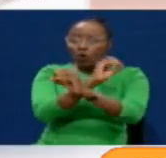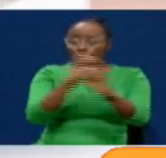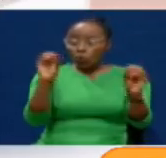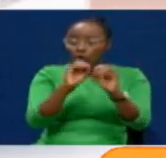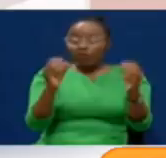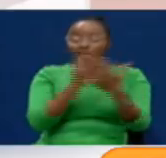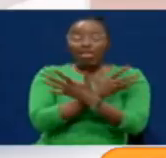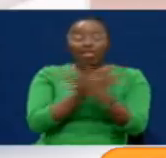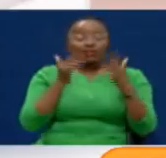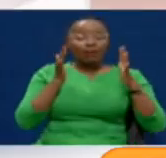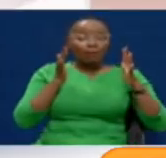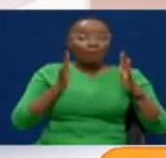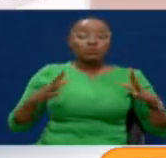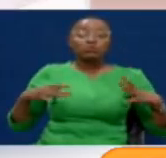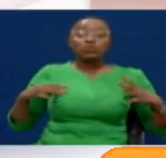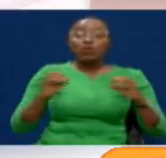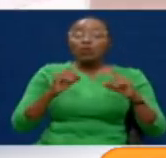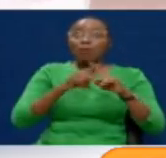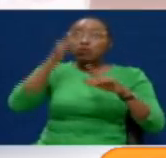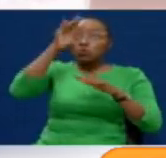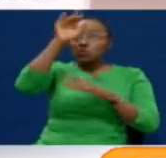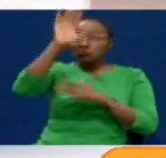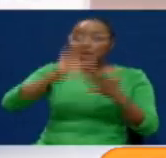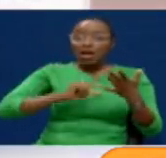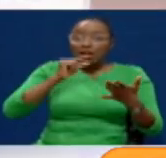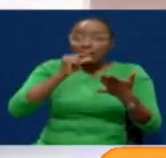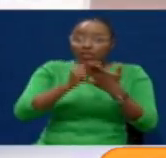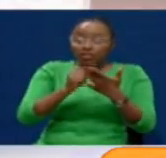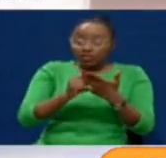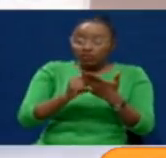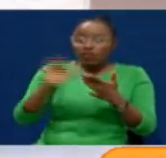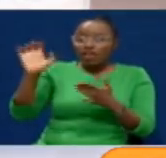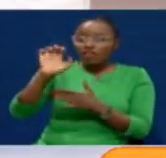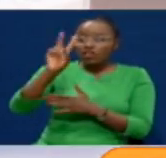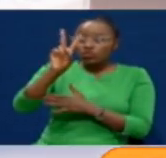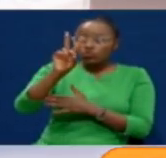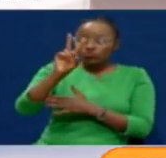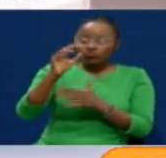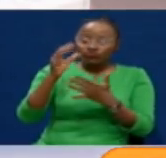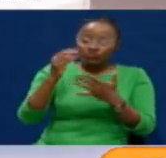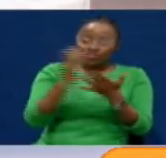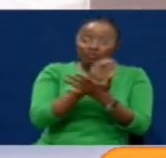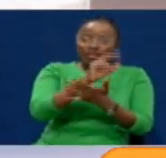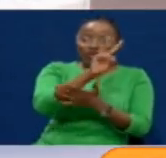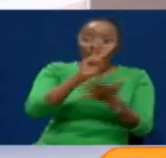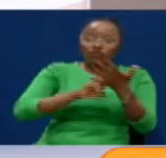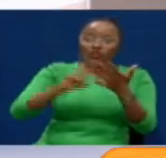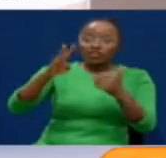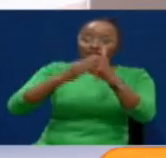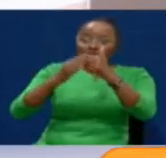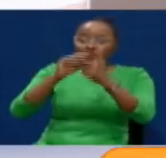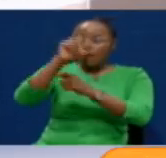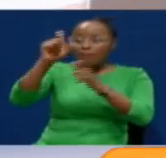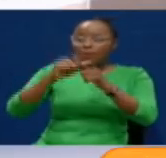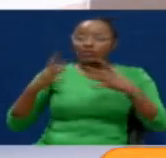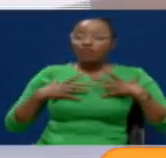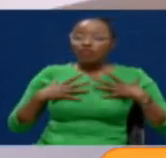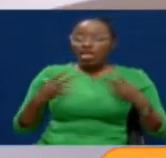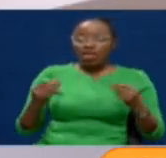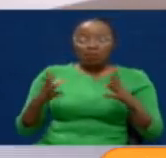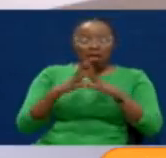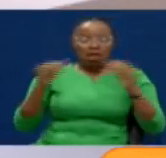any man boast, but by God's grace. Ephesians chapter 2, verse 9. May perfect health never depart